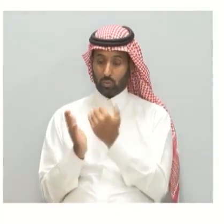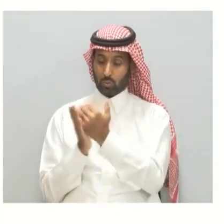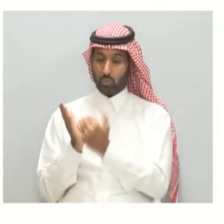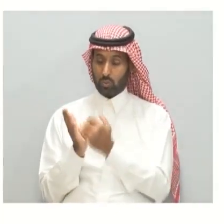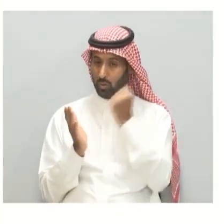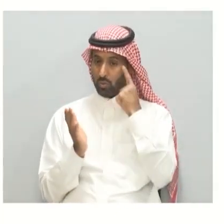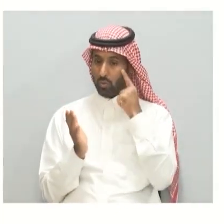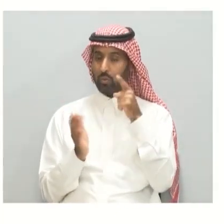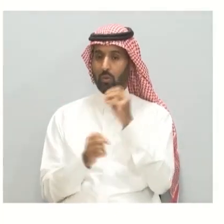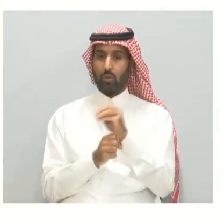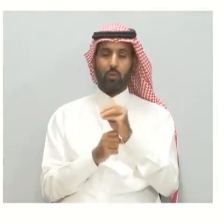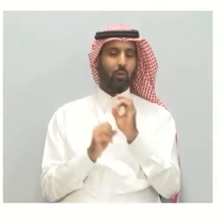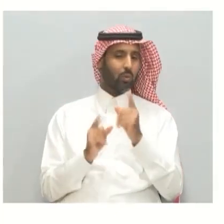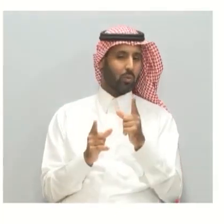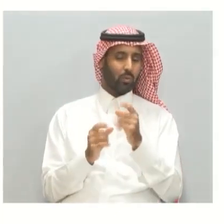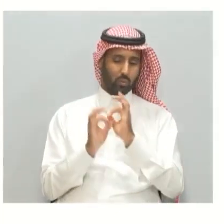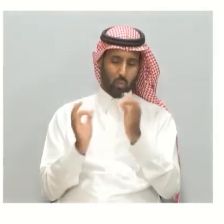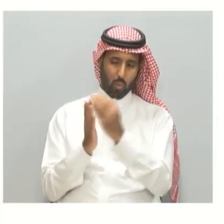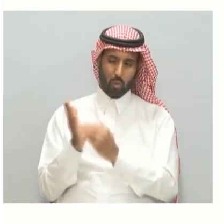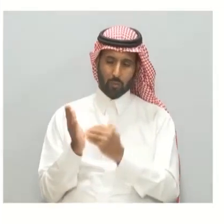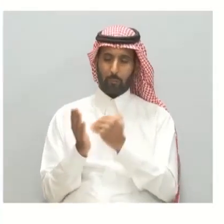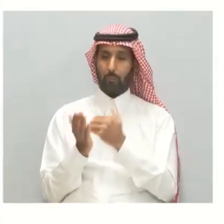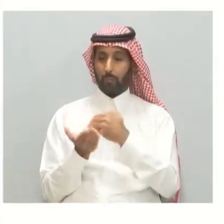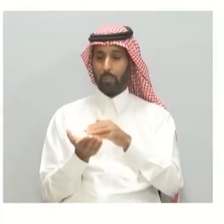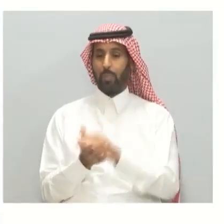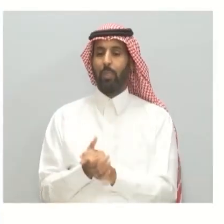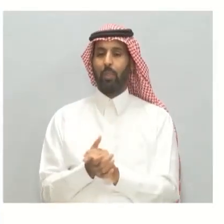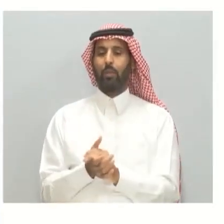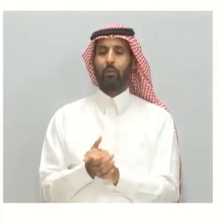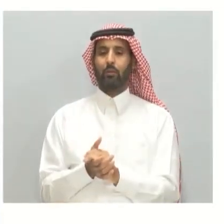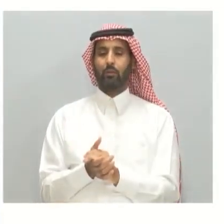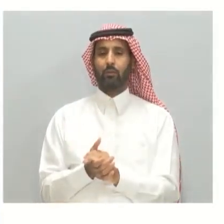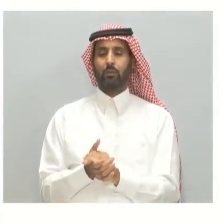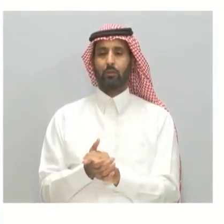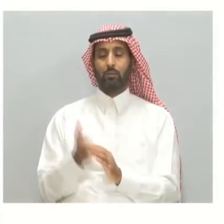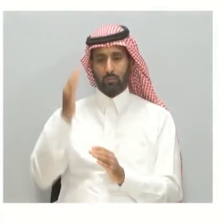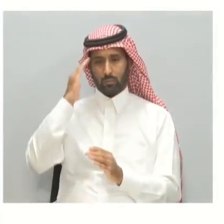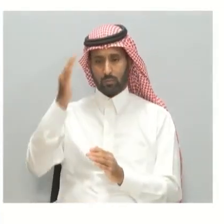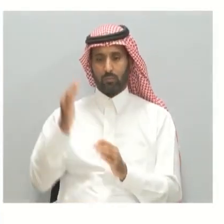your opinion. You have to make it deliver. And with that, we reach the end of this lesson.